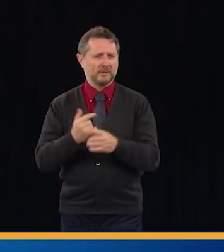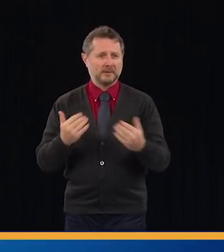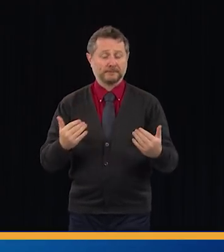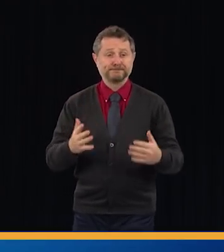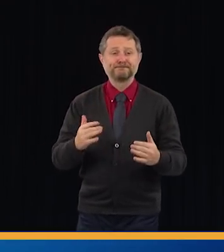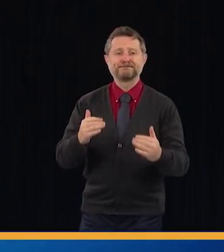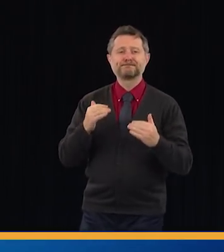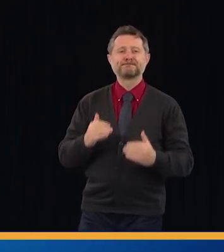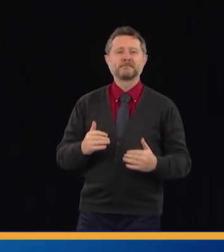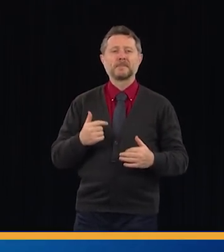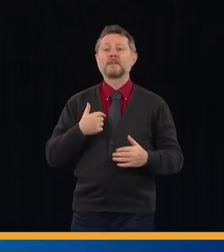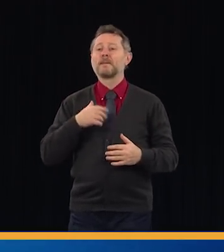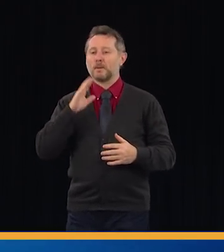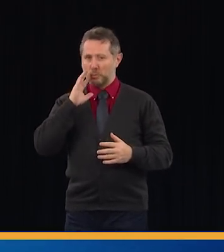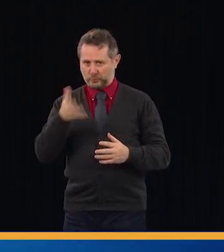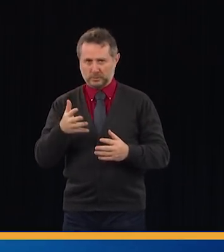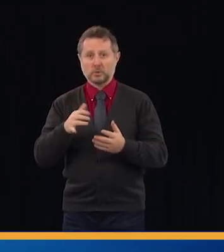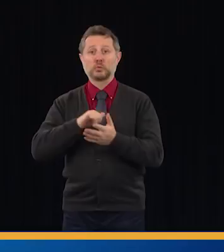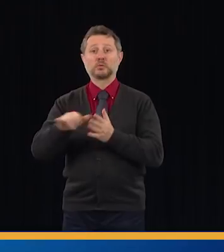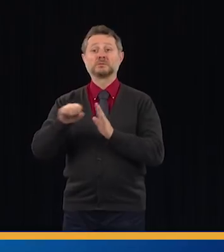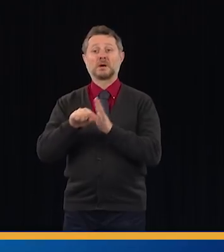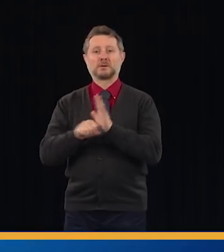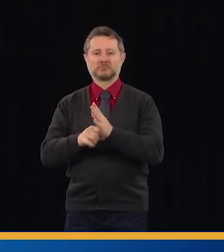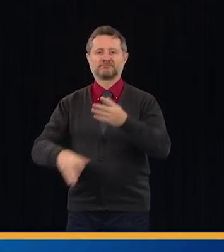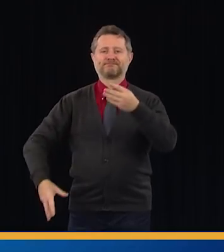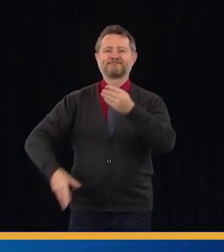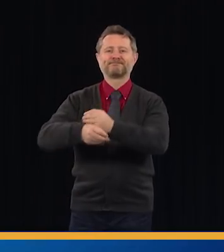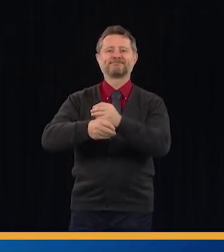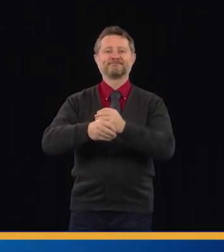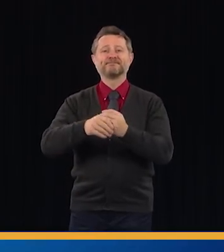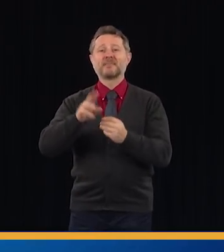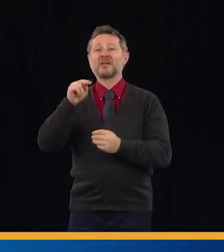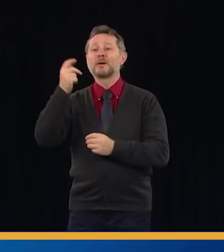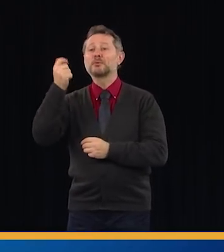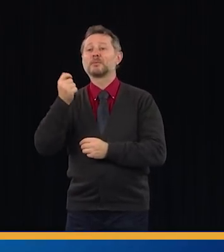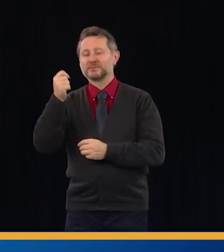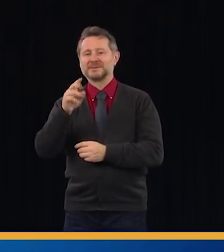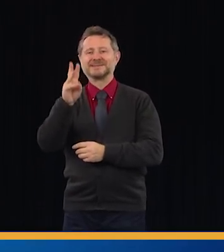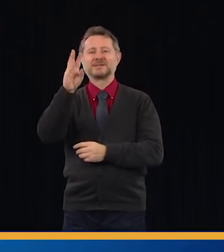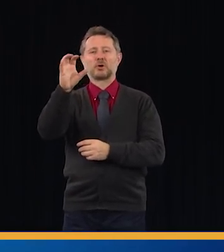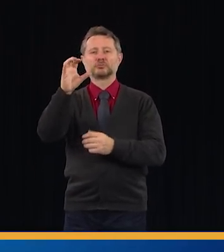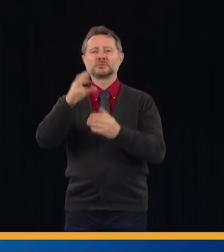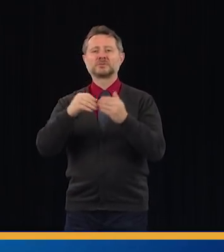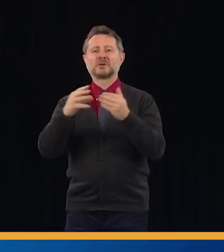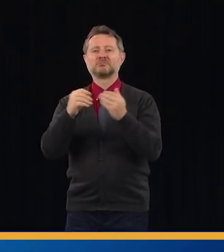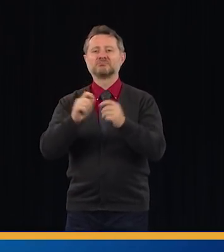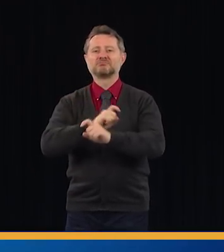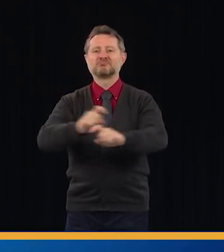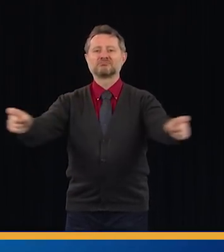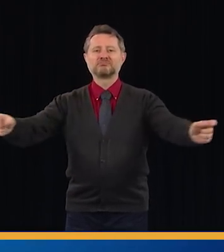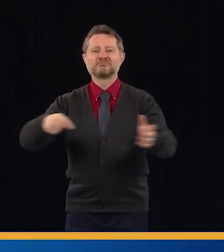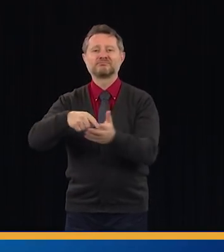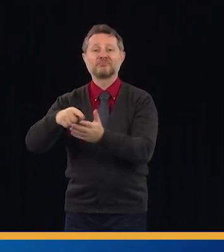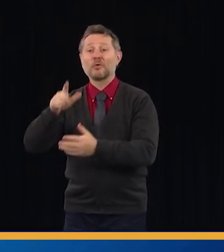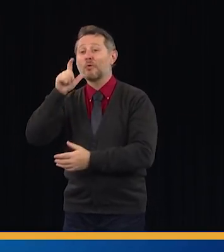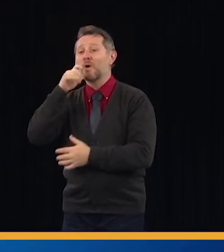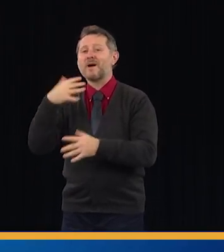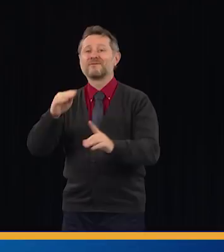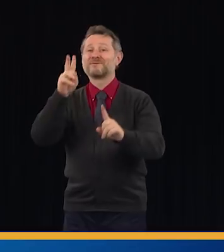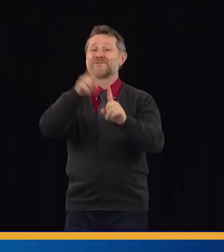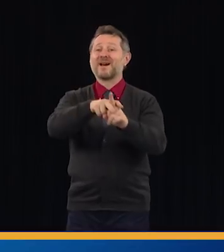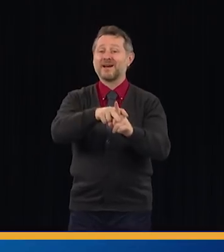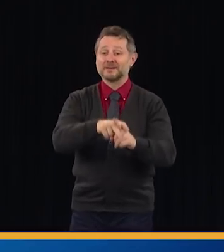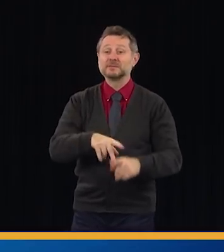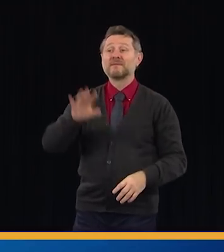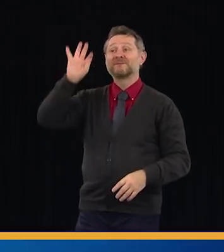additional $600 payment to all unemployed New Yorkers. The federal government says they